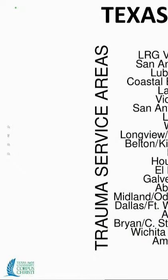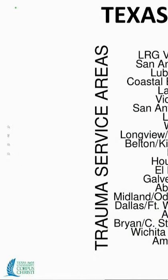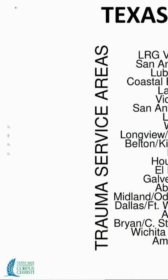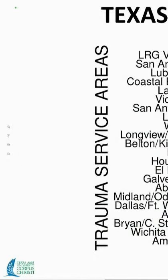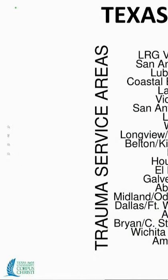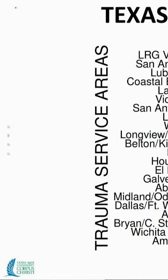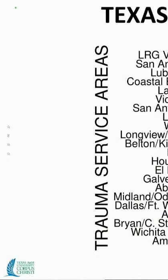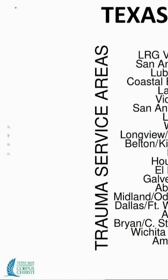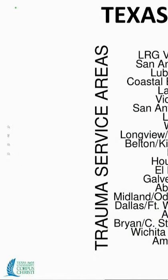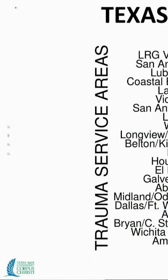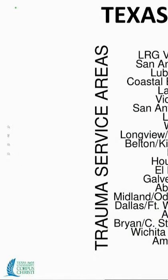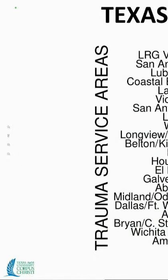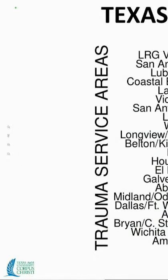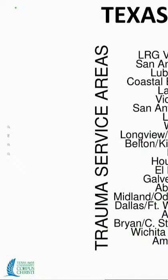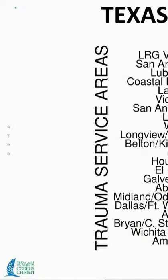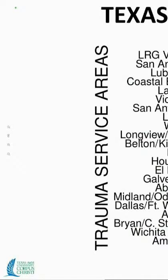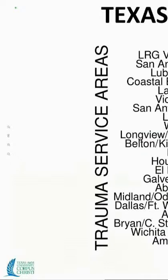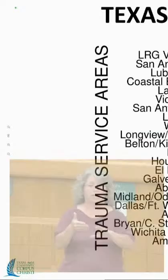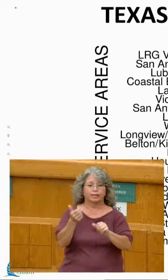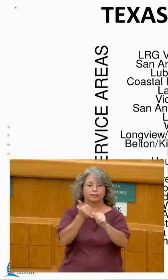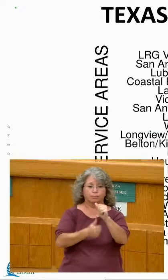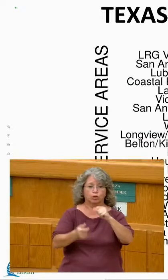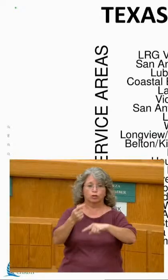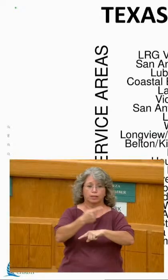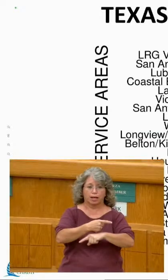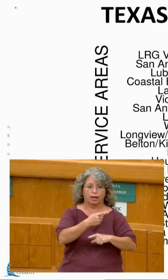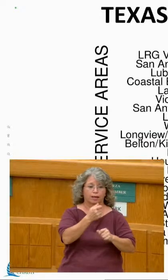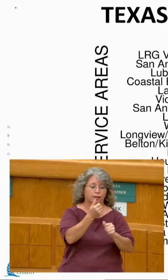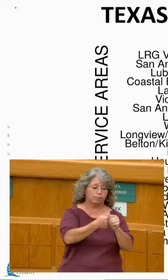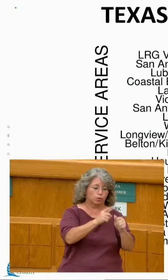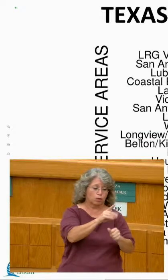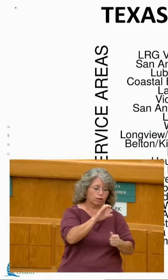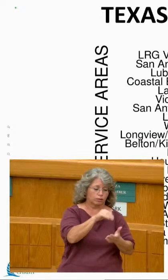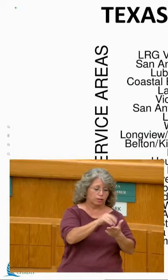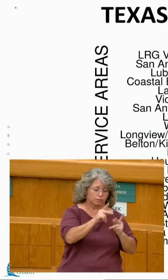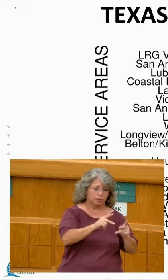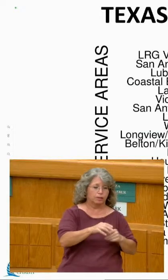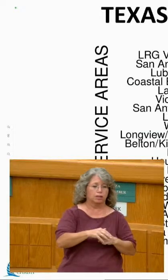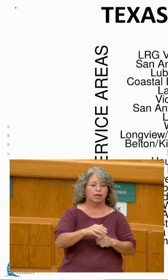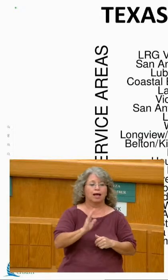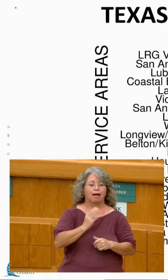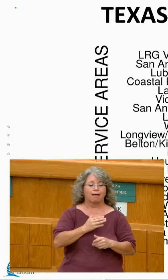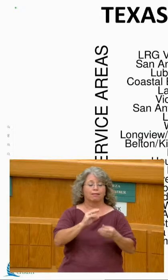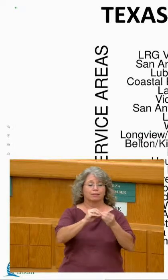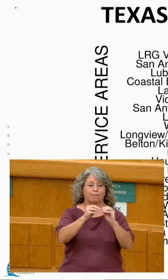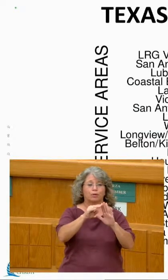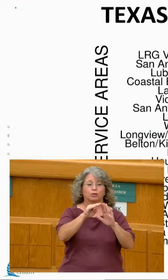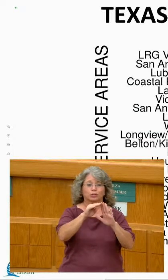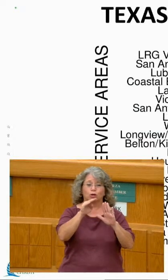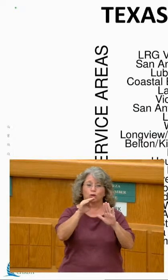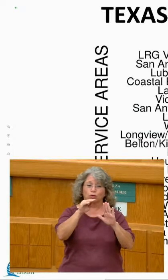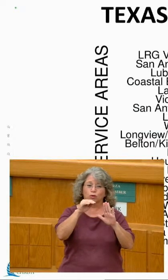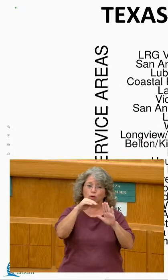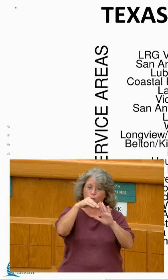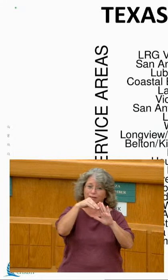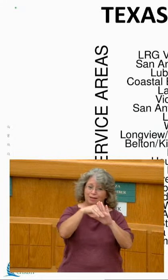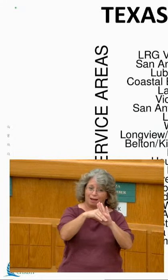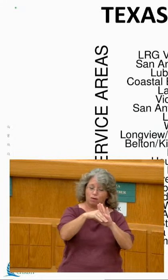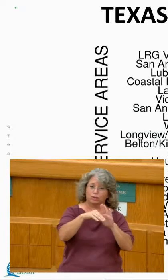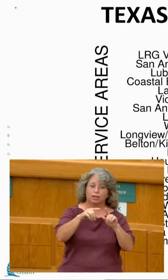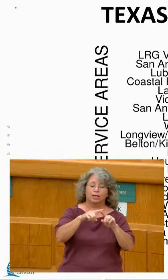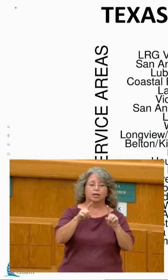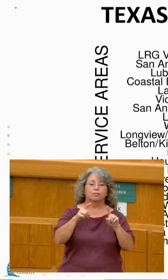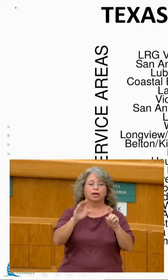per day. This number for us is going down, but when comparing to other places in Texas, we continue to